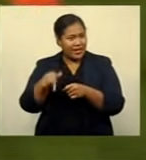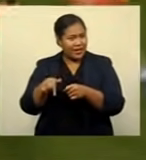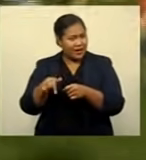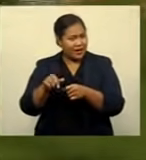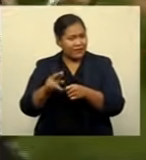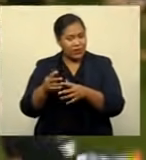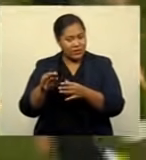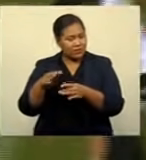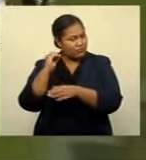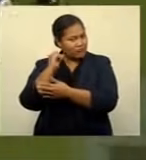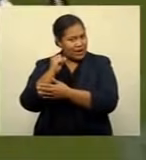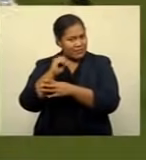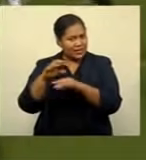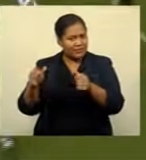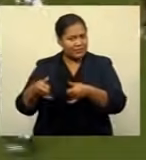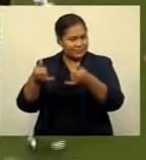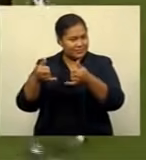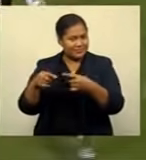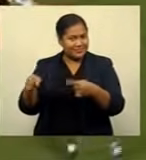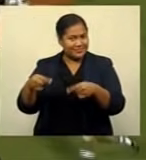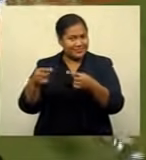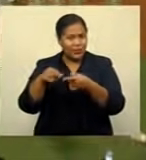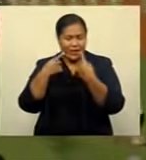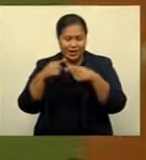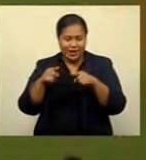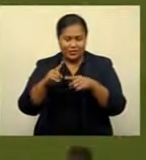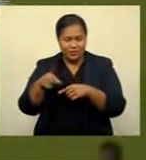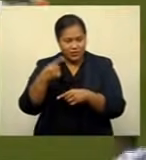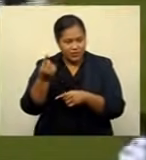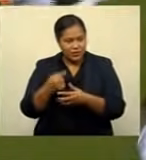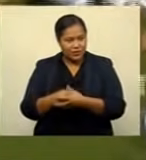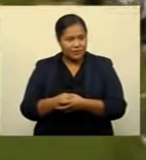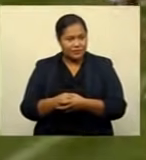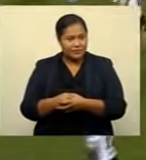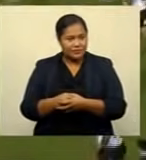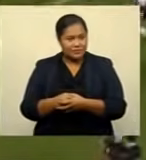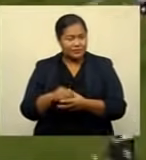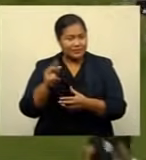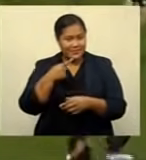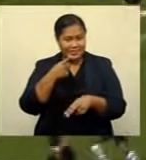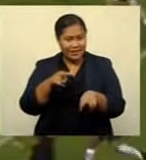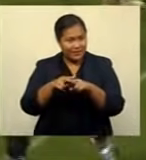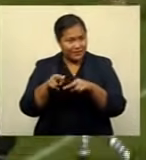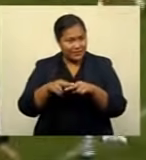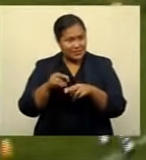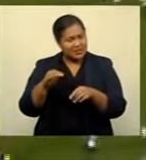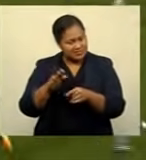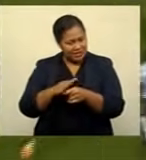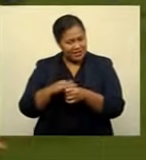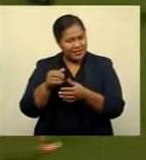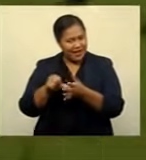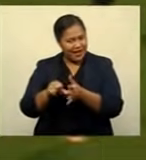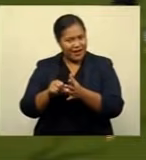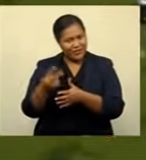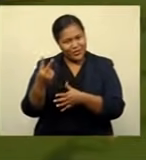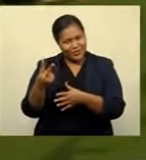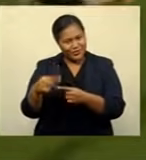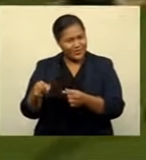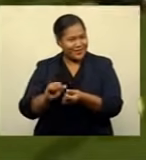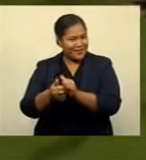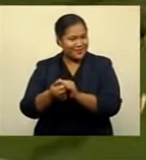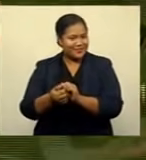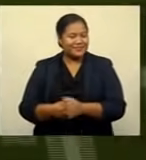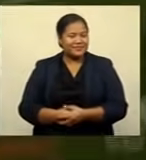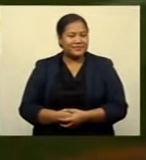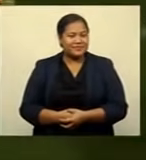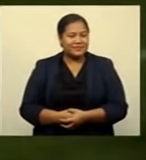Rugby Championship tests, which he will announce tomorrow. Foster says Fiji made them work hard in the 2 tests. Now they